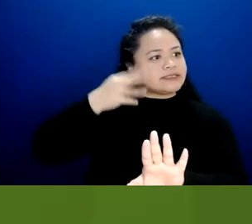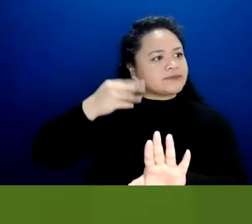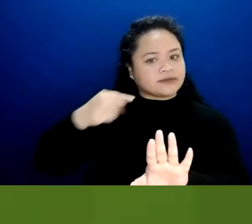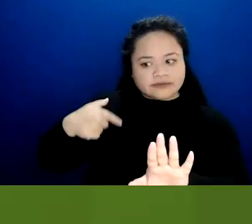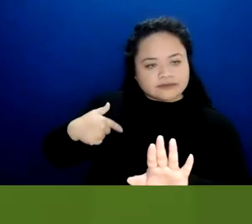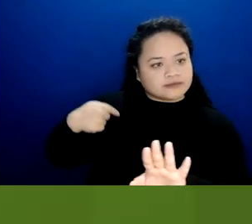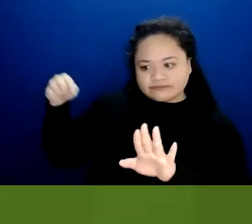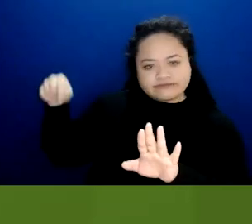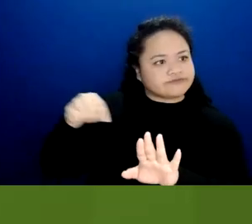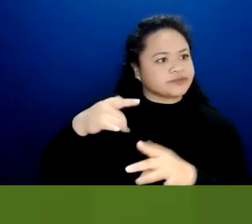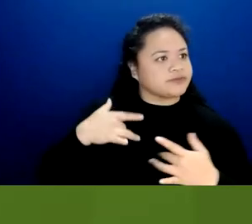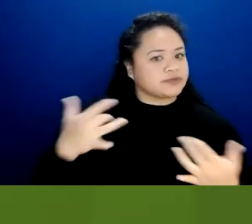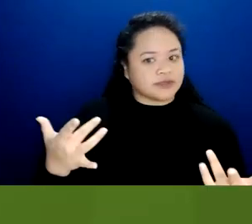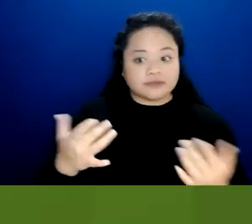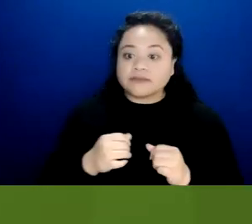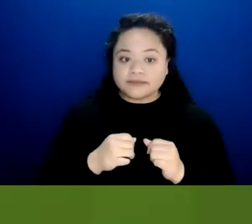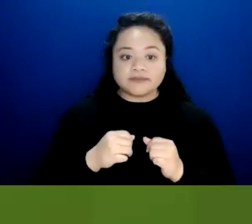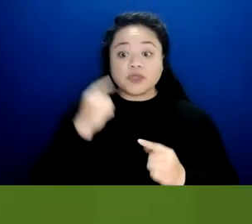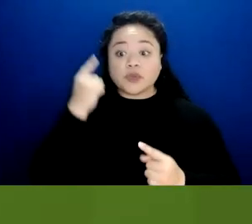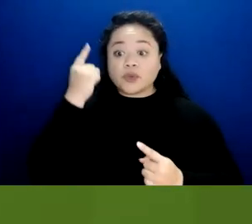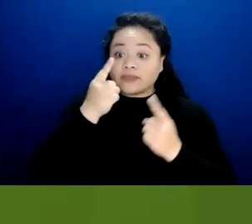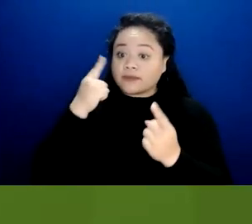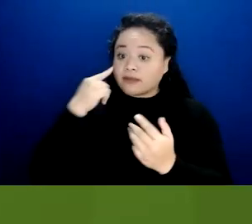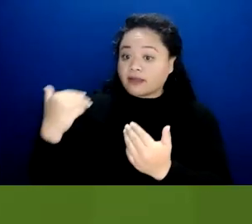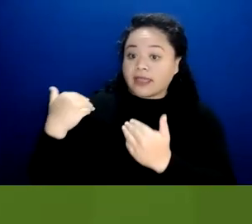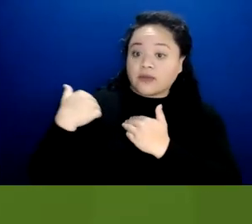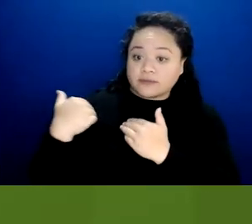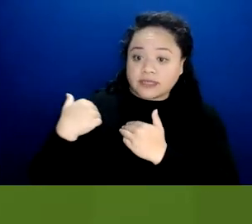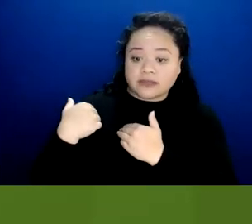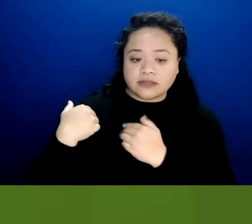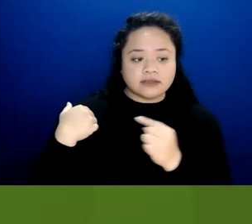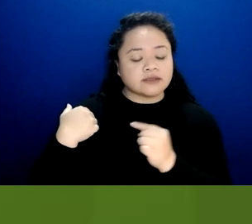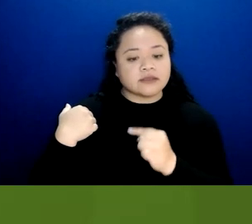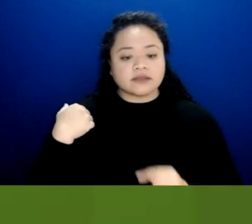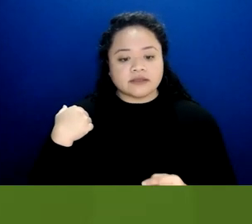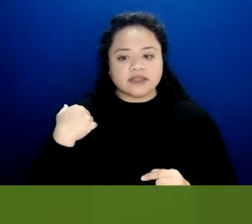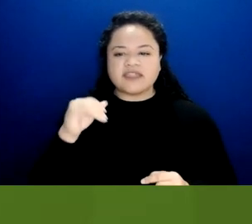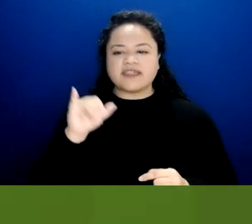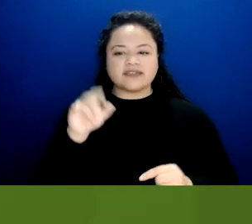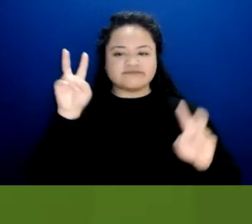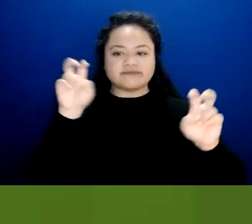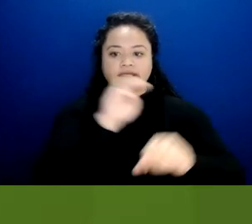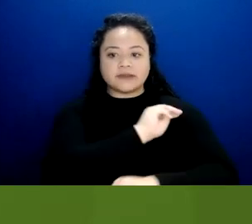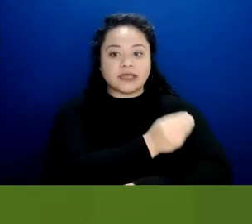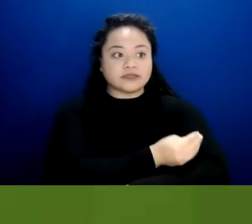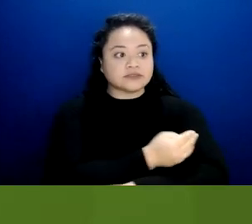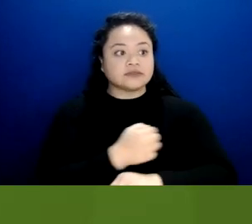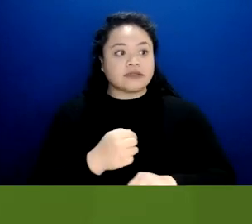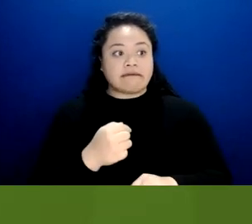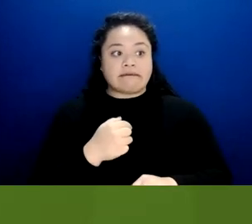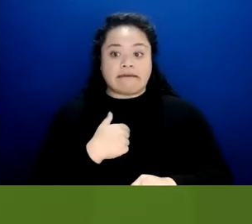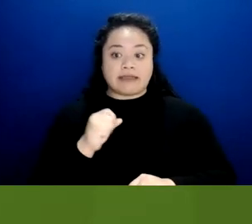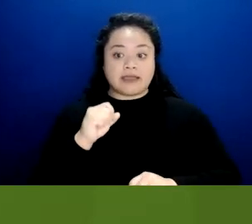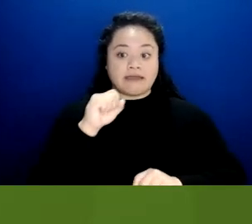about, you know, to the point about accountability, the muscle of not needing to be asked four times to make a change that